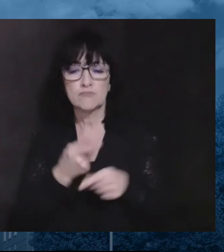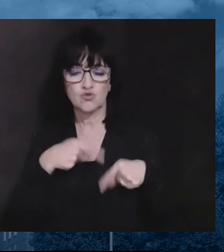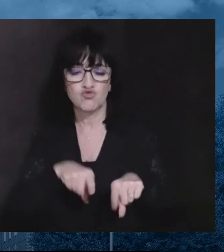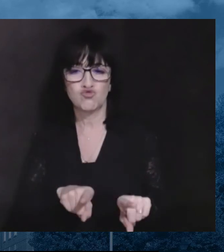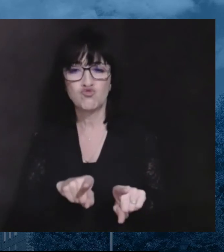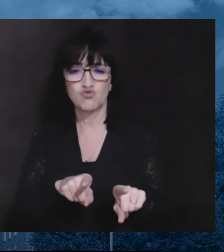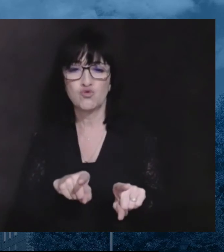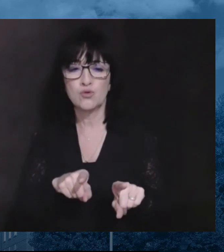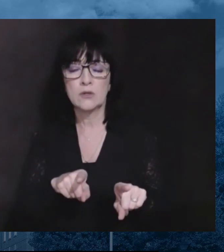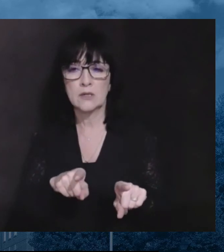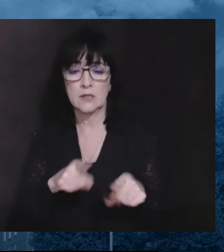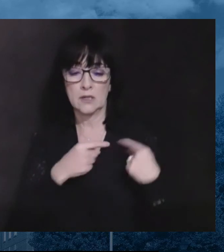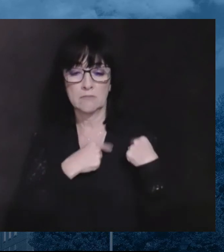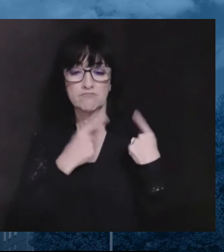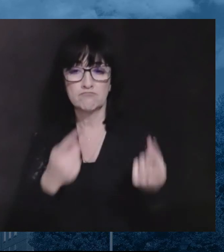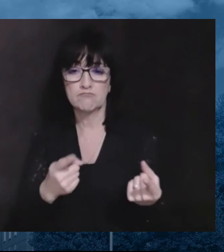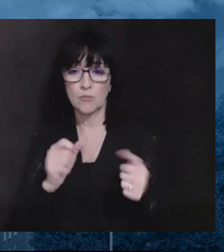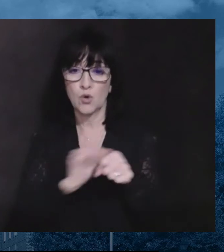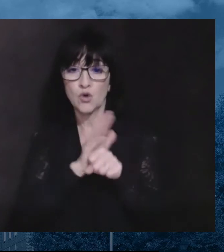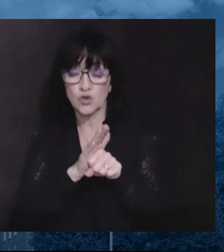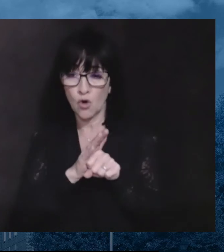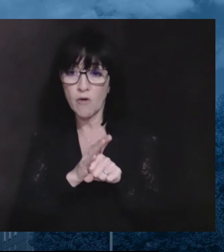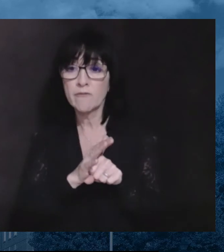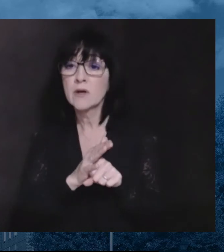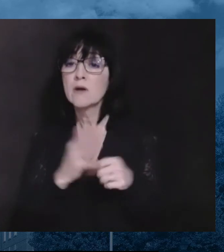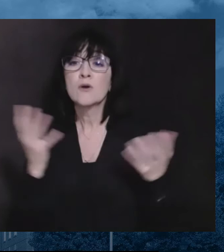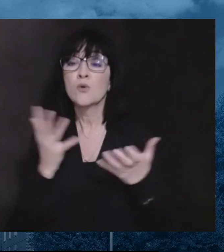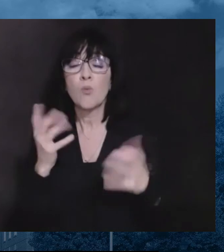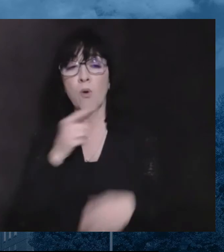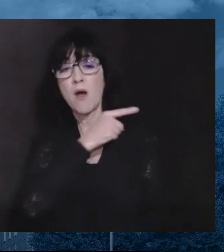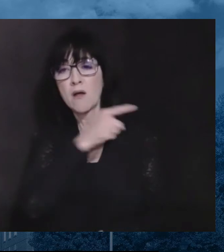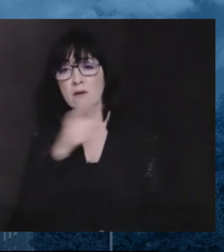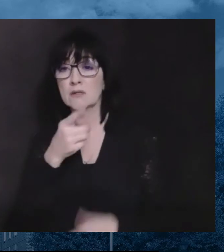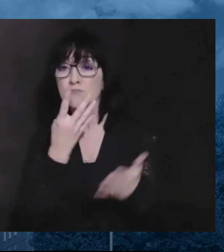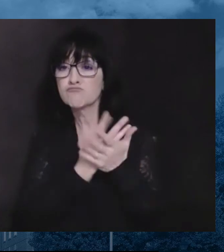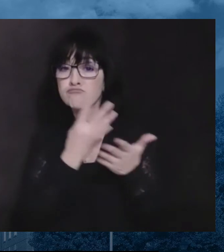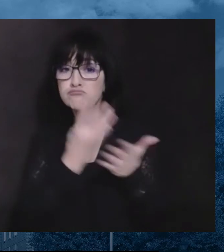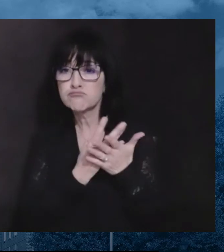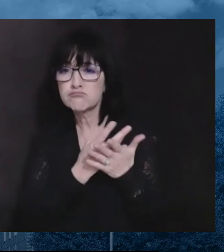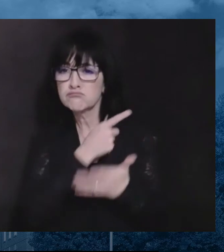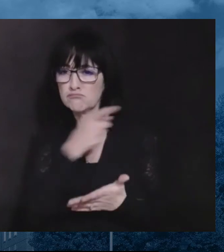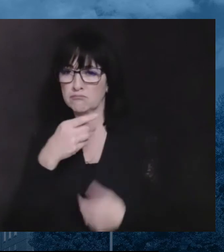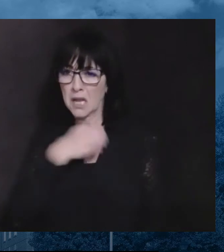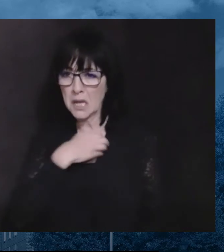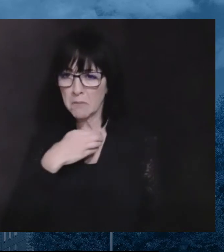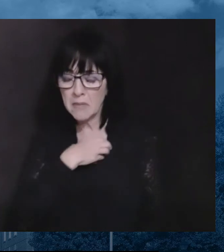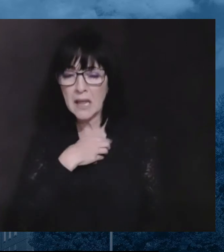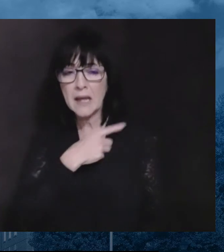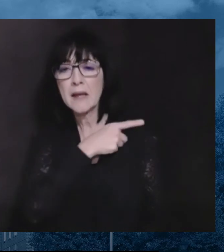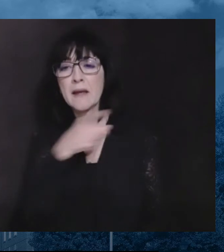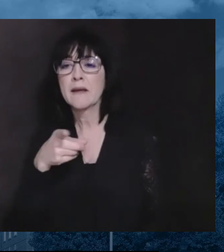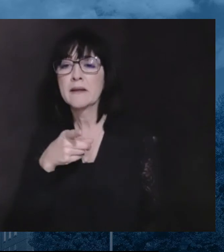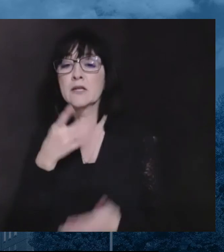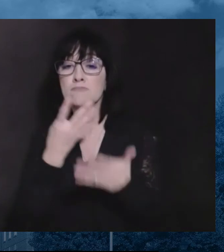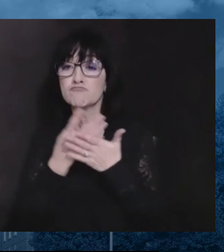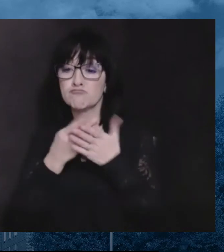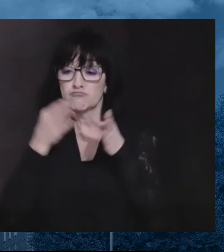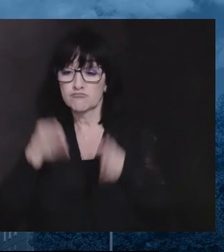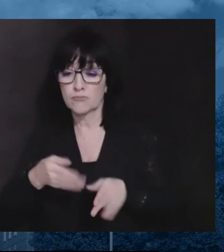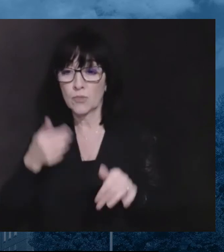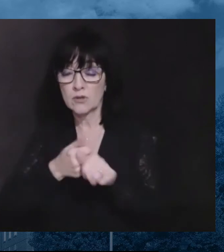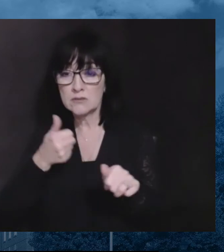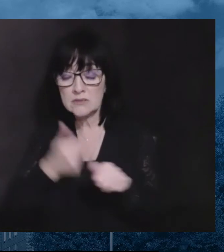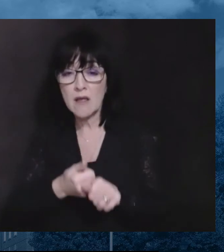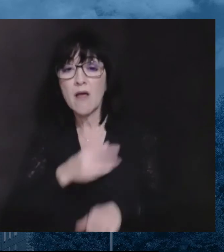period after multiple complaints from family members, inmates, and civil rights lawyers. And